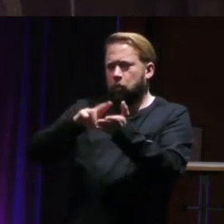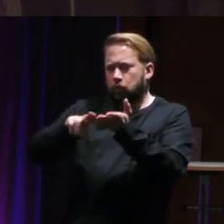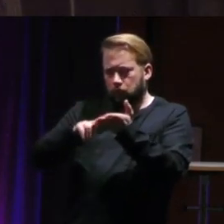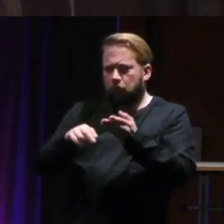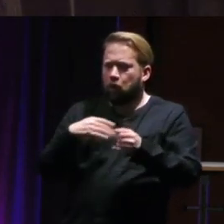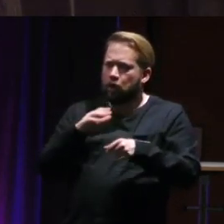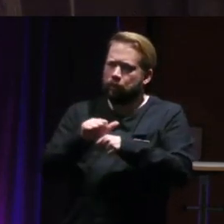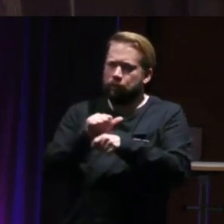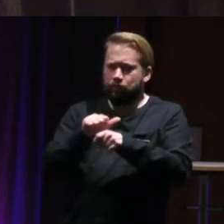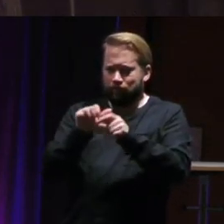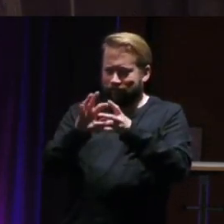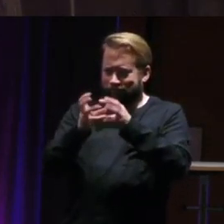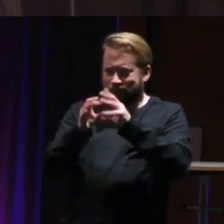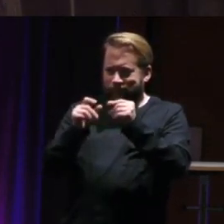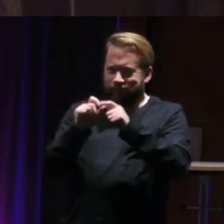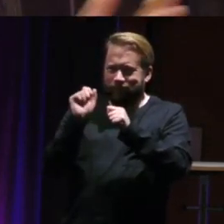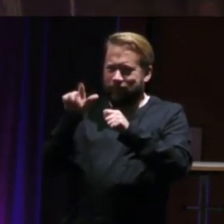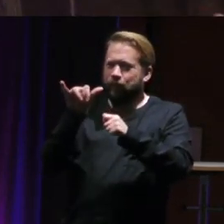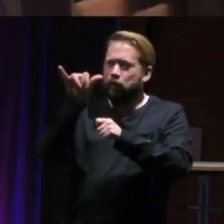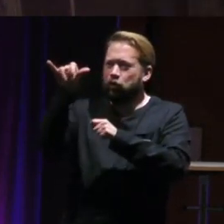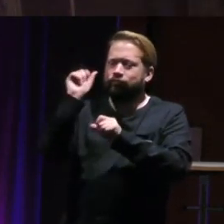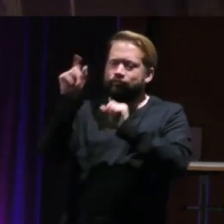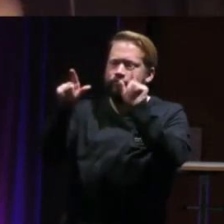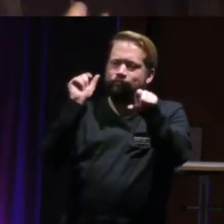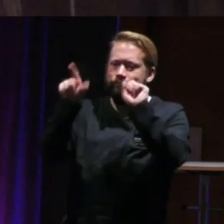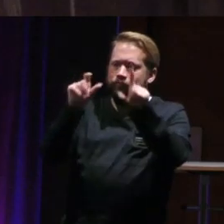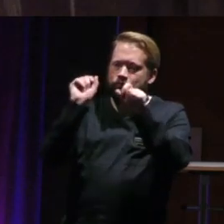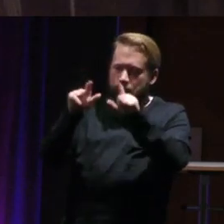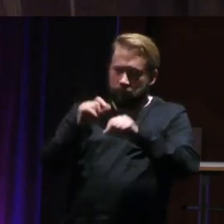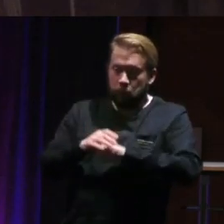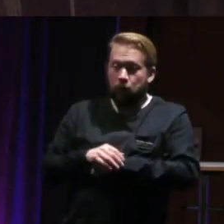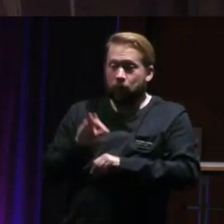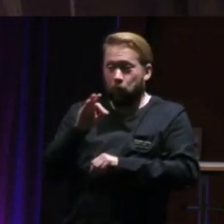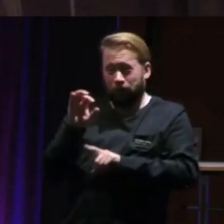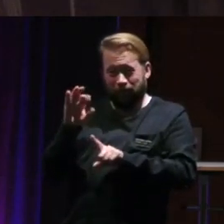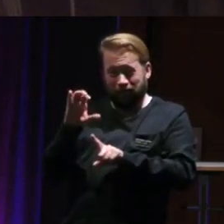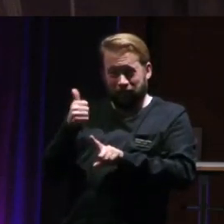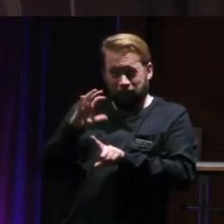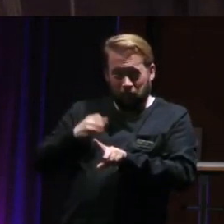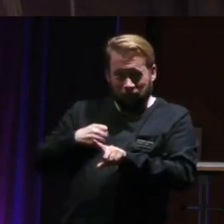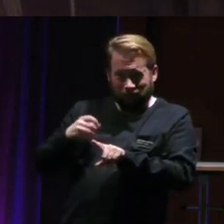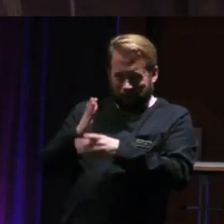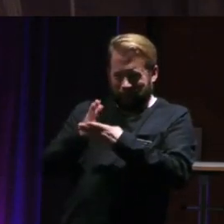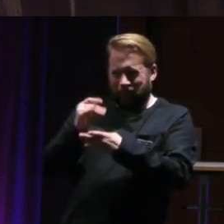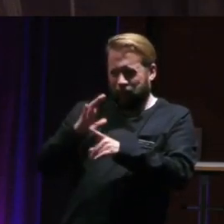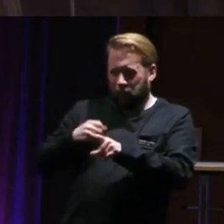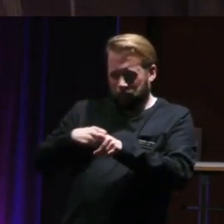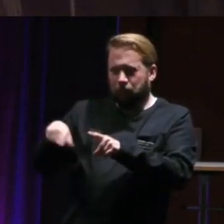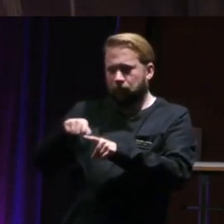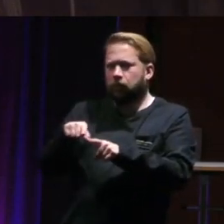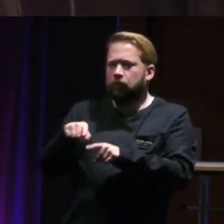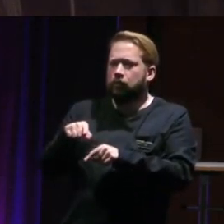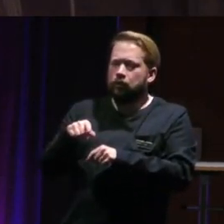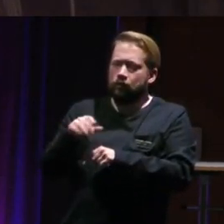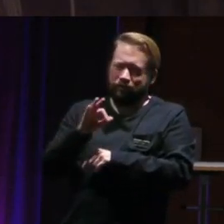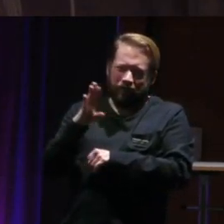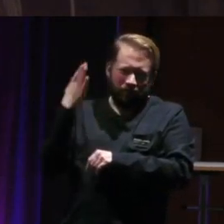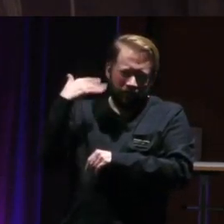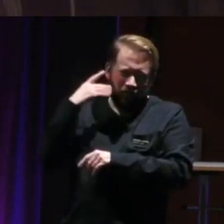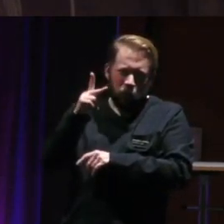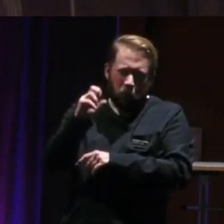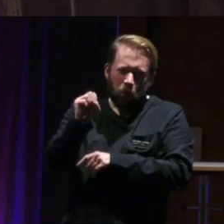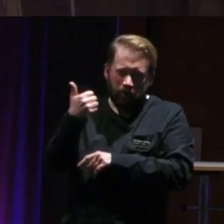to the wall of FSB. And FSB is the security police? Yes, it's a KGB. KGB. Yeah.